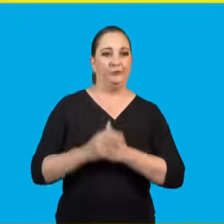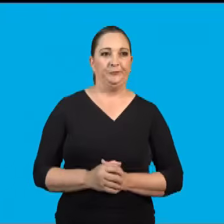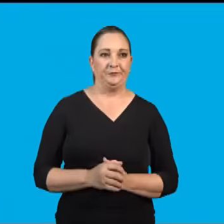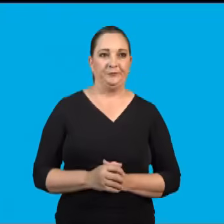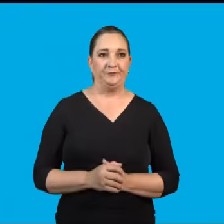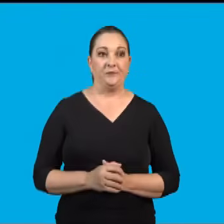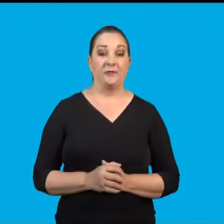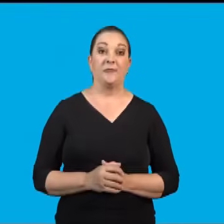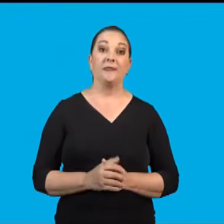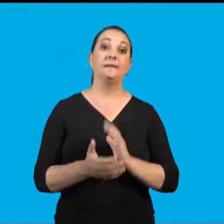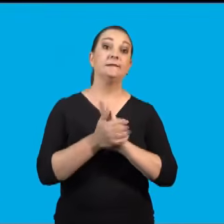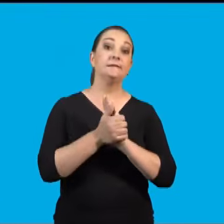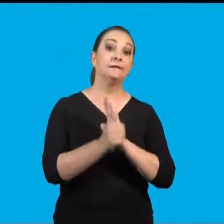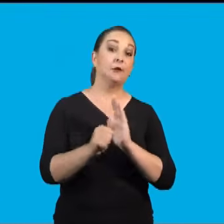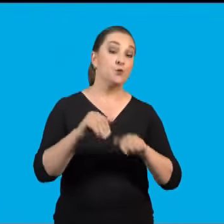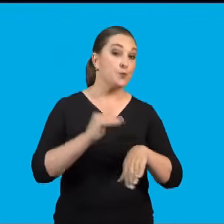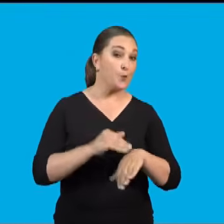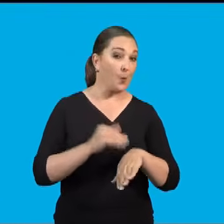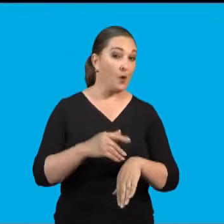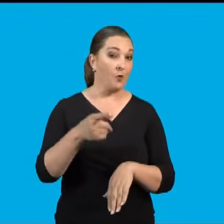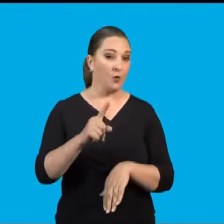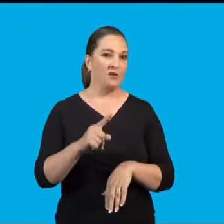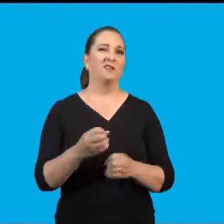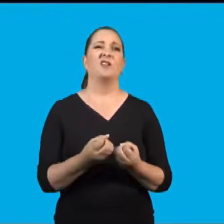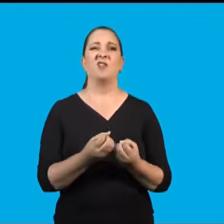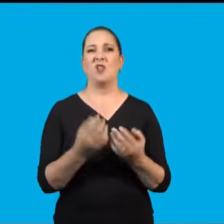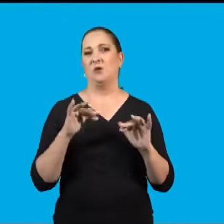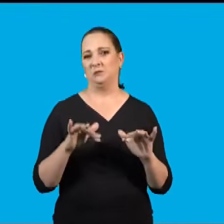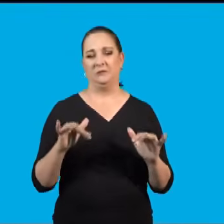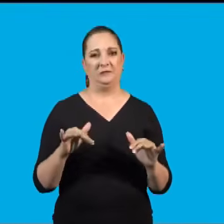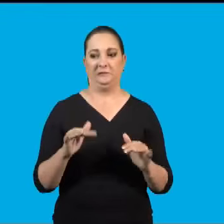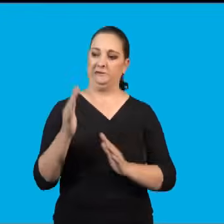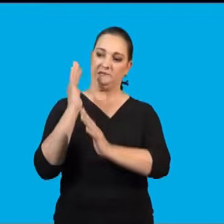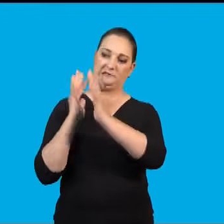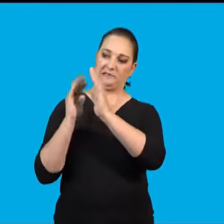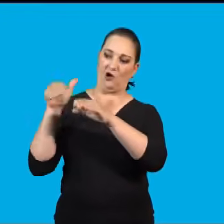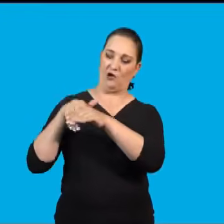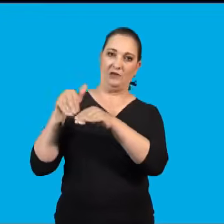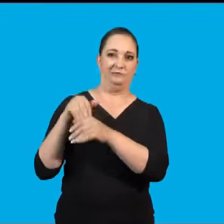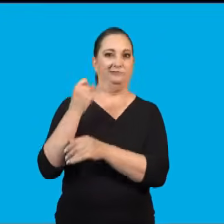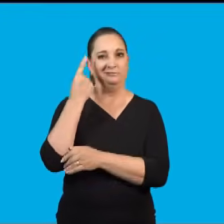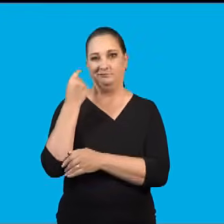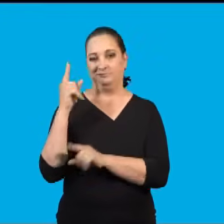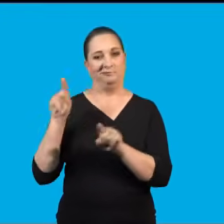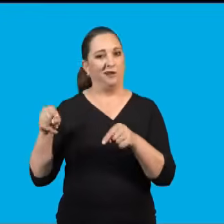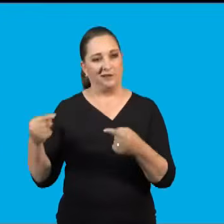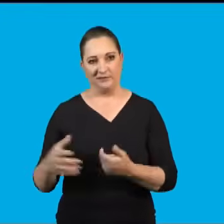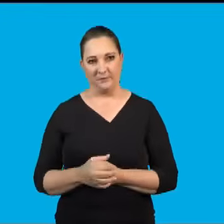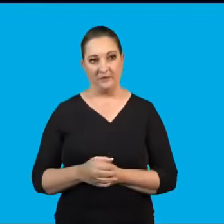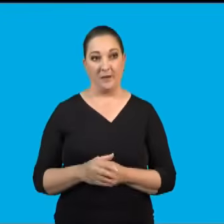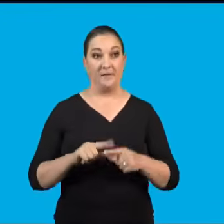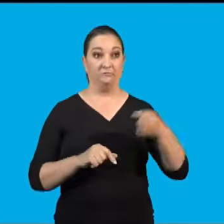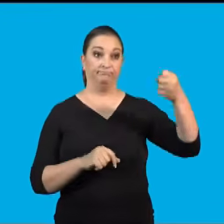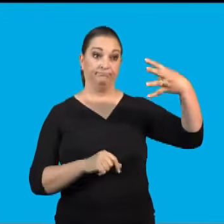history. Now, the skills problem is that a lot of people cannot comprehend historical concepts. Remember